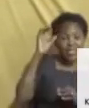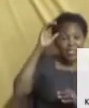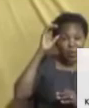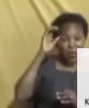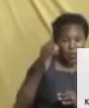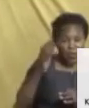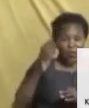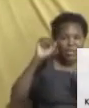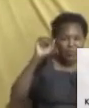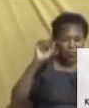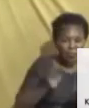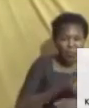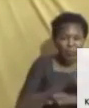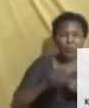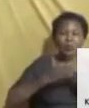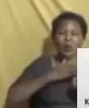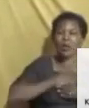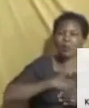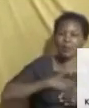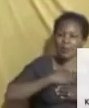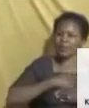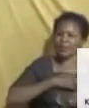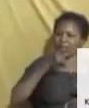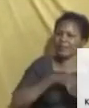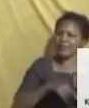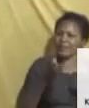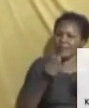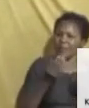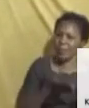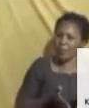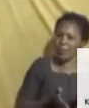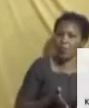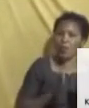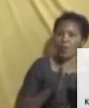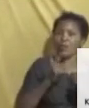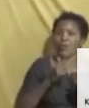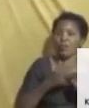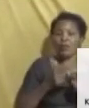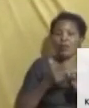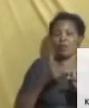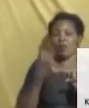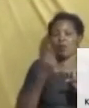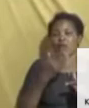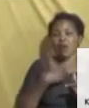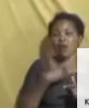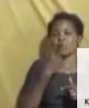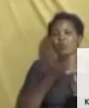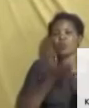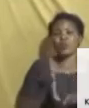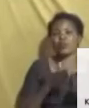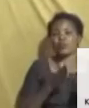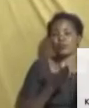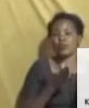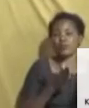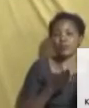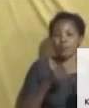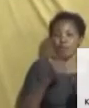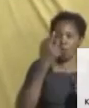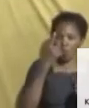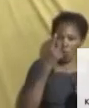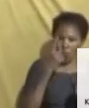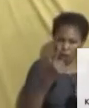be appreciated in the most simplistic words, then there can only be two conclusions. One, a